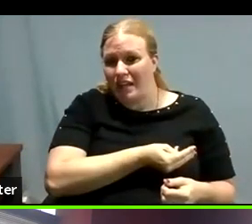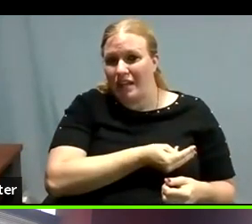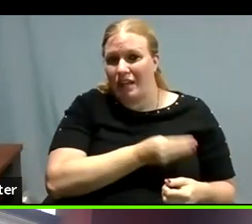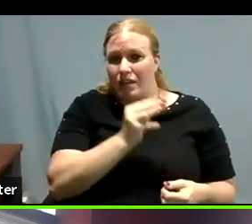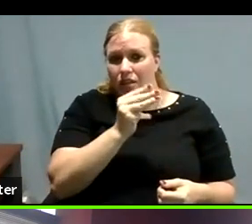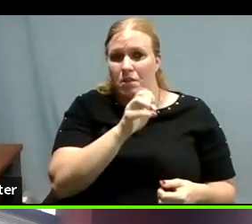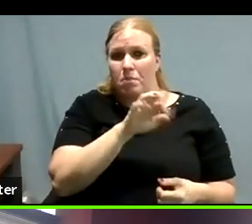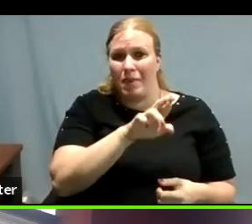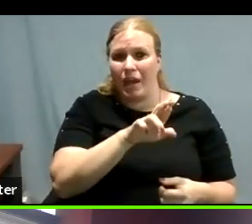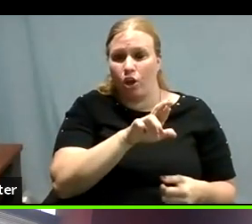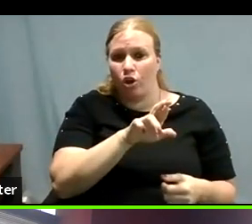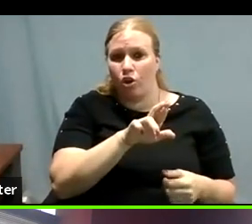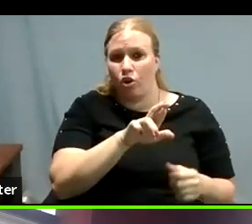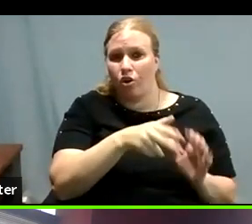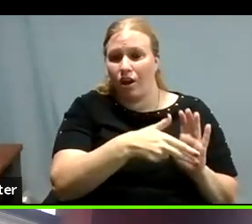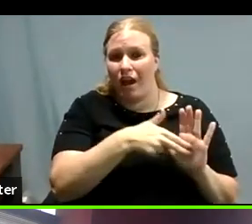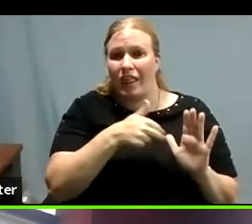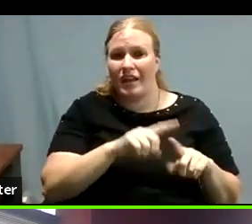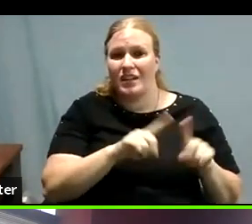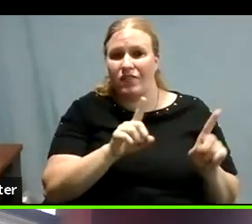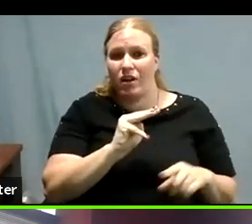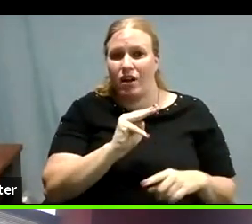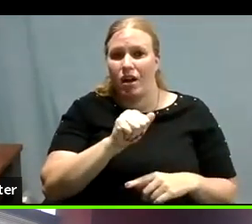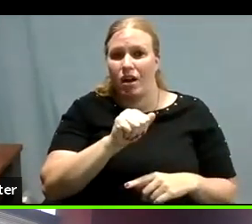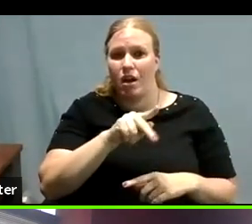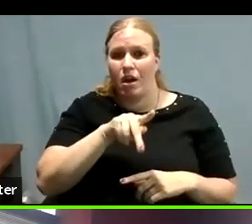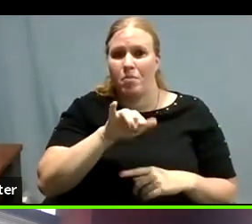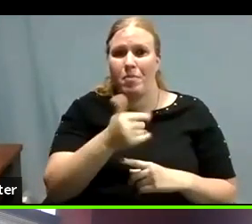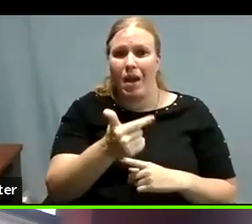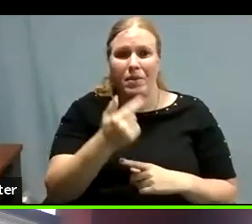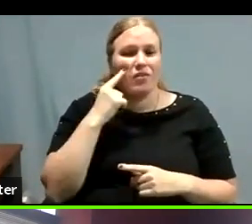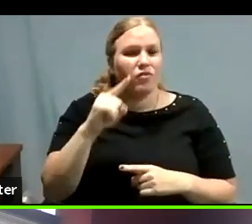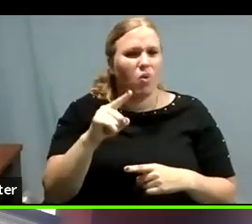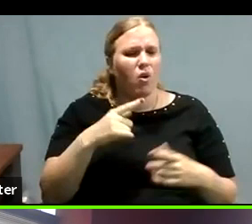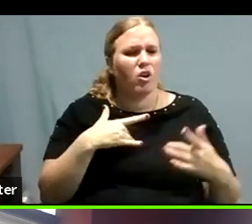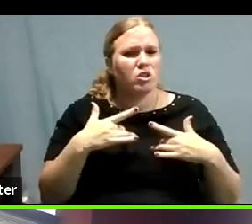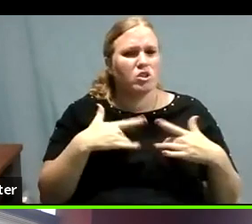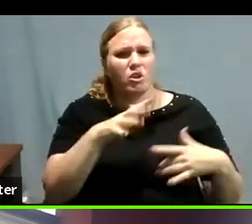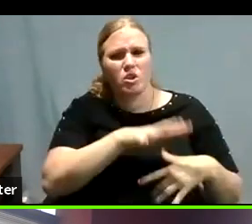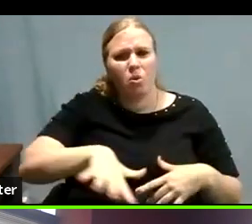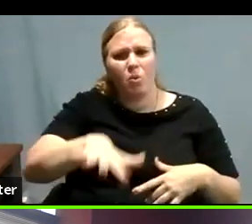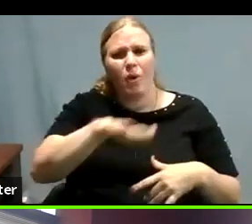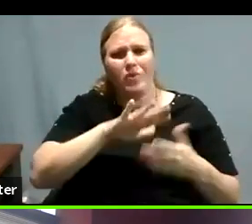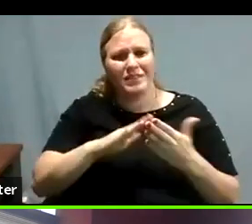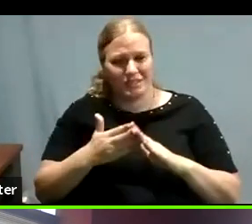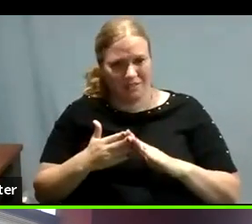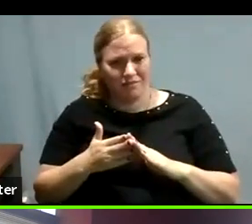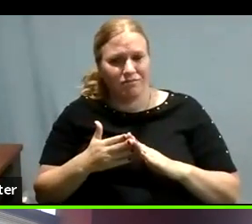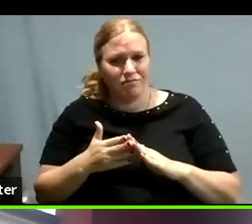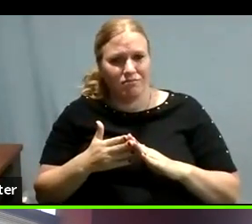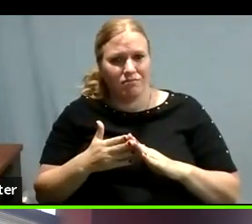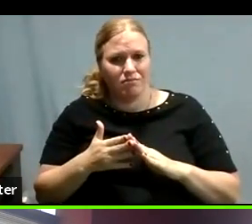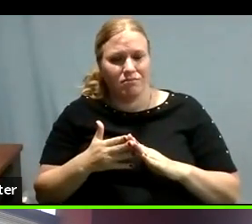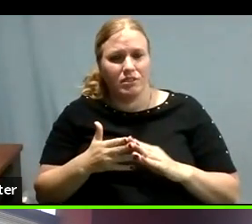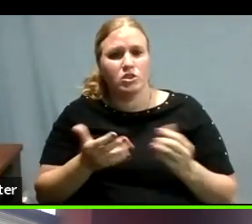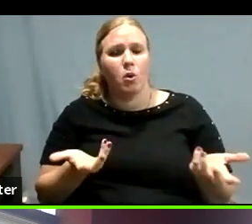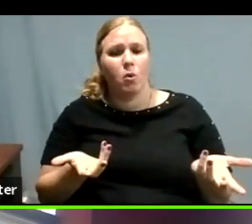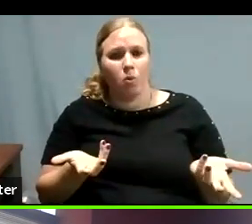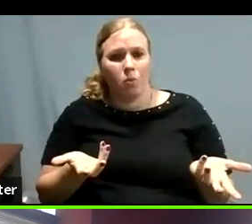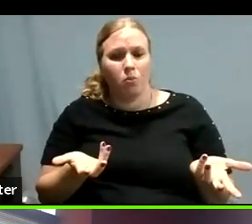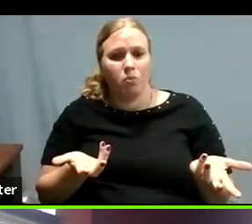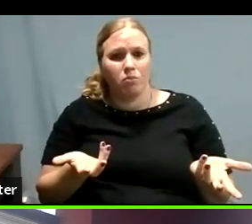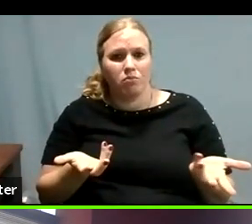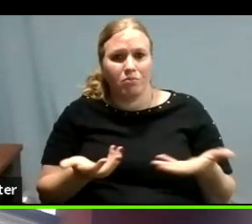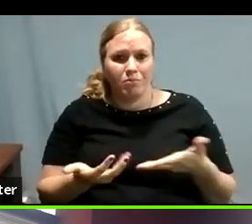does highlight different mapping of concerns throughout the city, and so we wanted to make sure that we are number one,